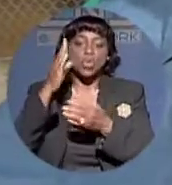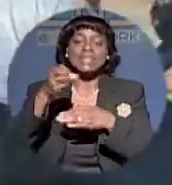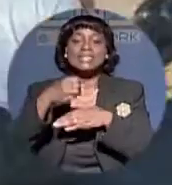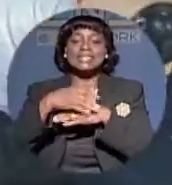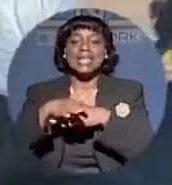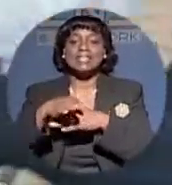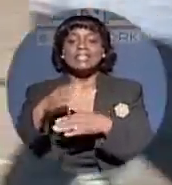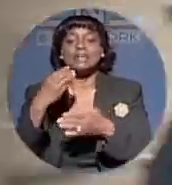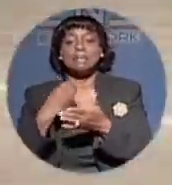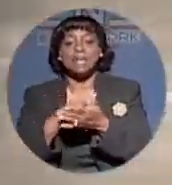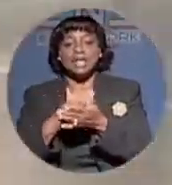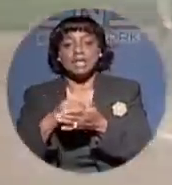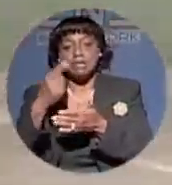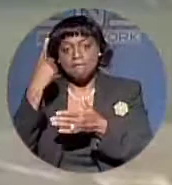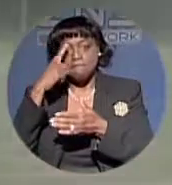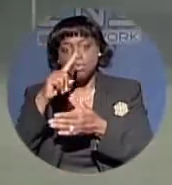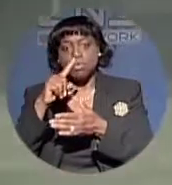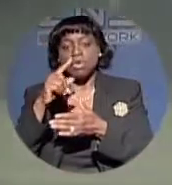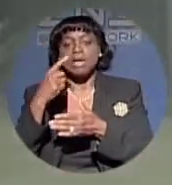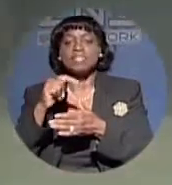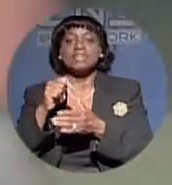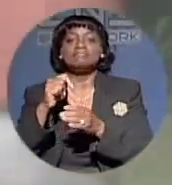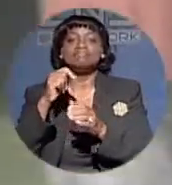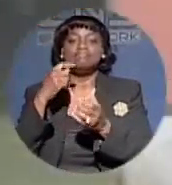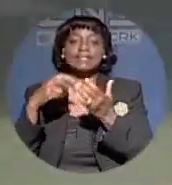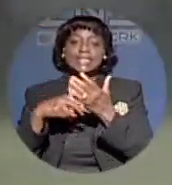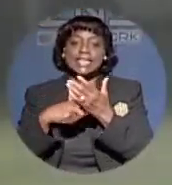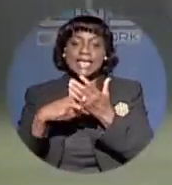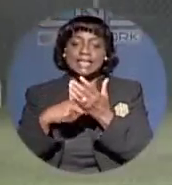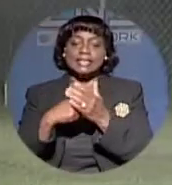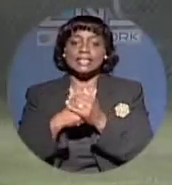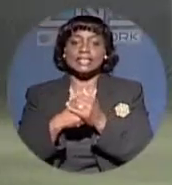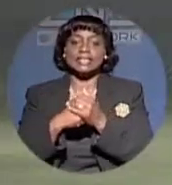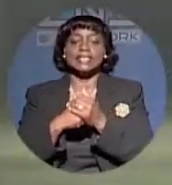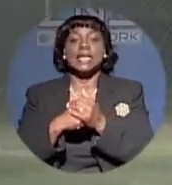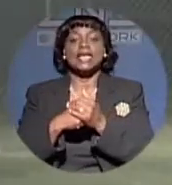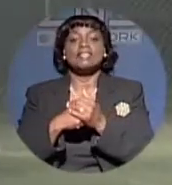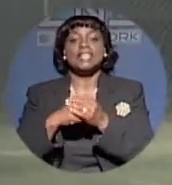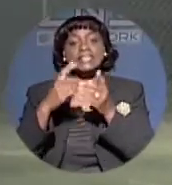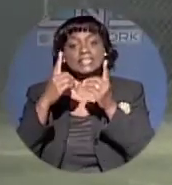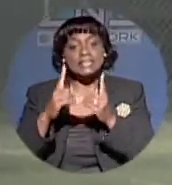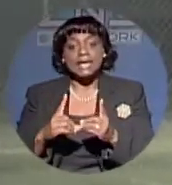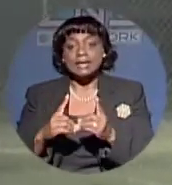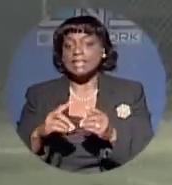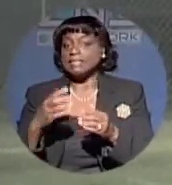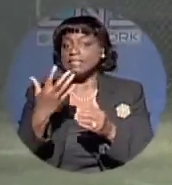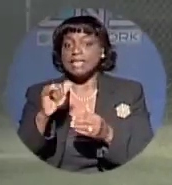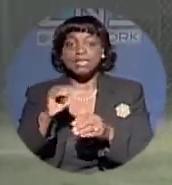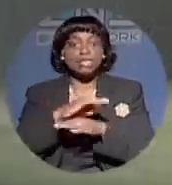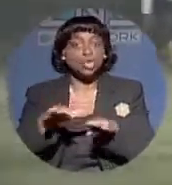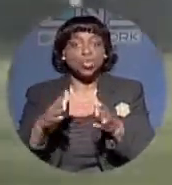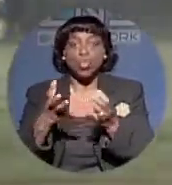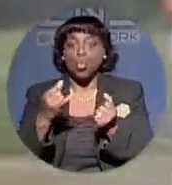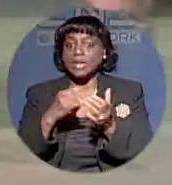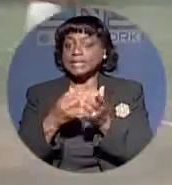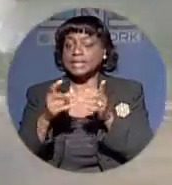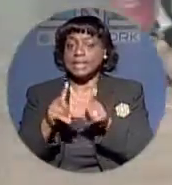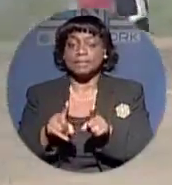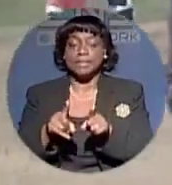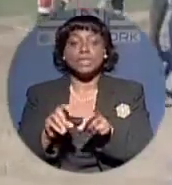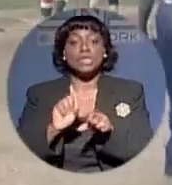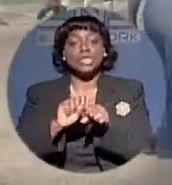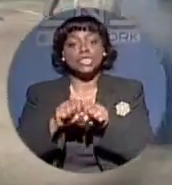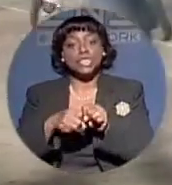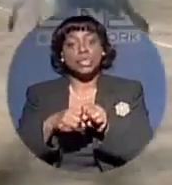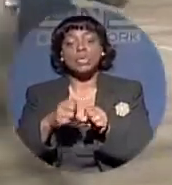hotel accommodation. The presidents of the league at that time decided against that. They wanted to do it themselves. And I told them a couple of years ago, if